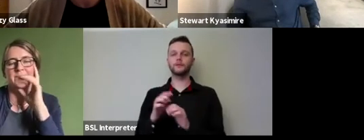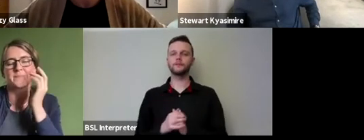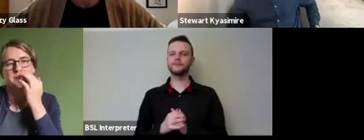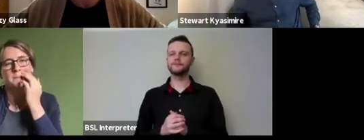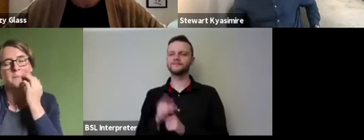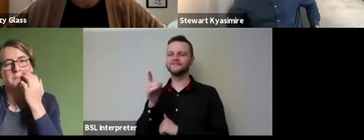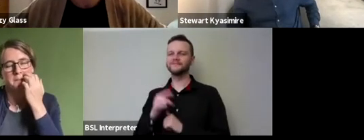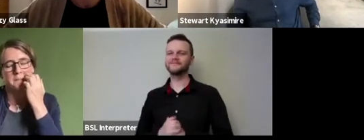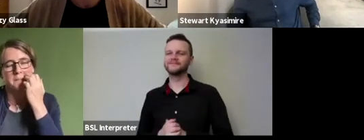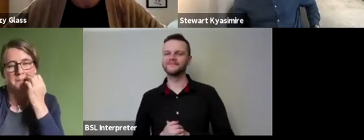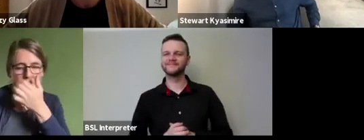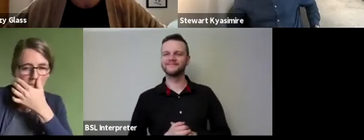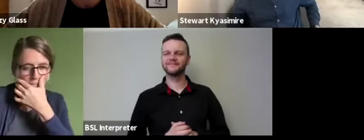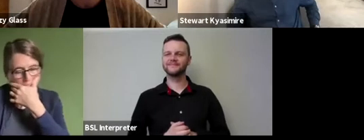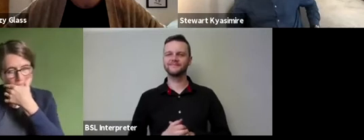in